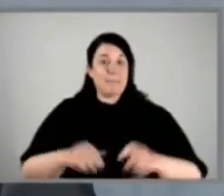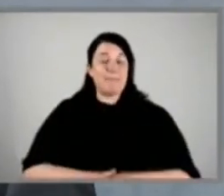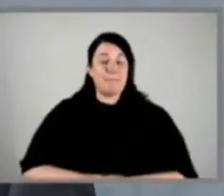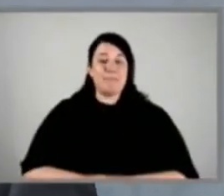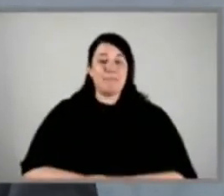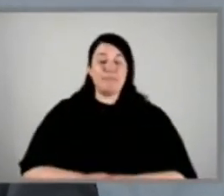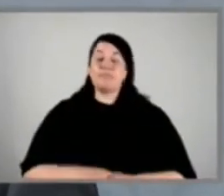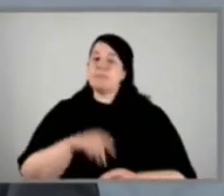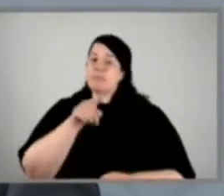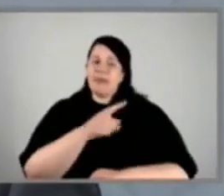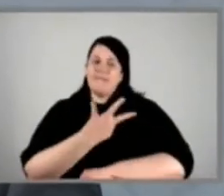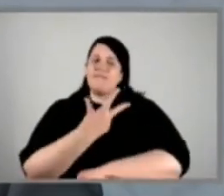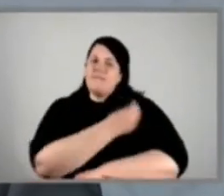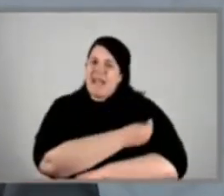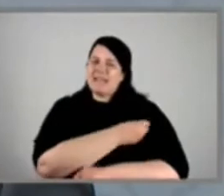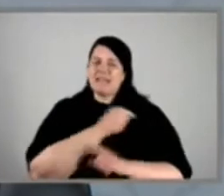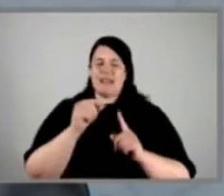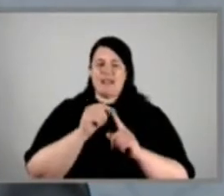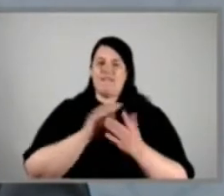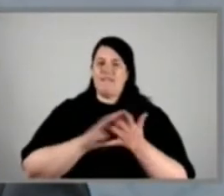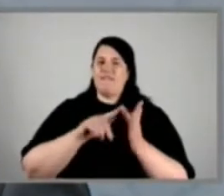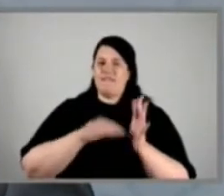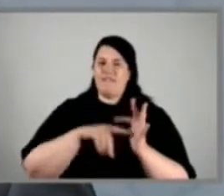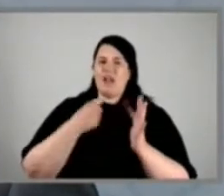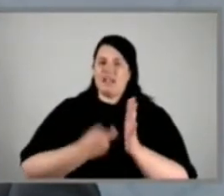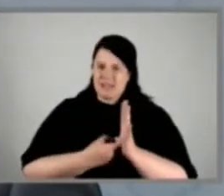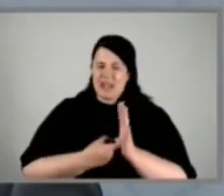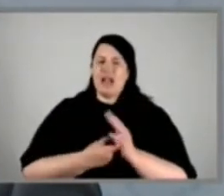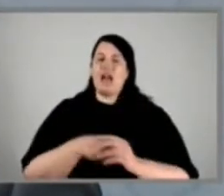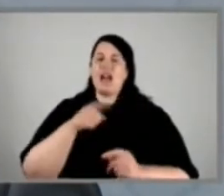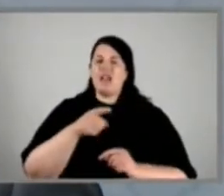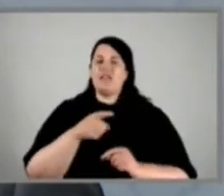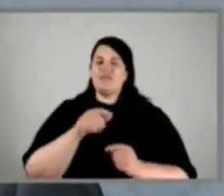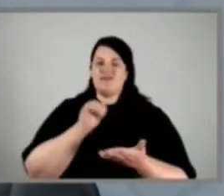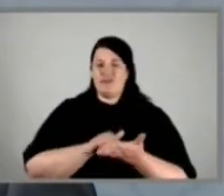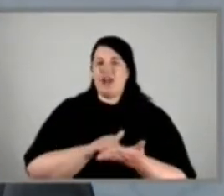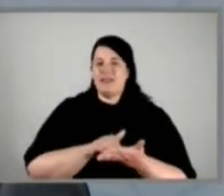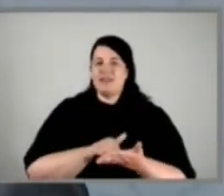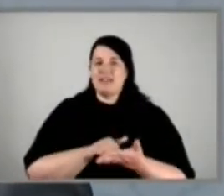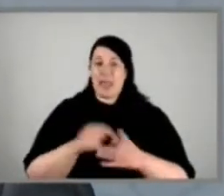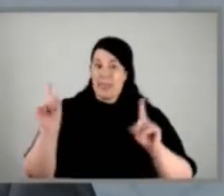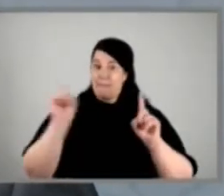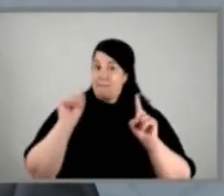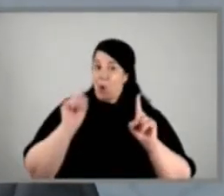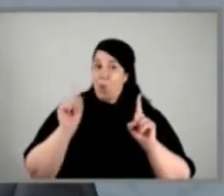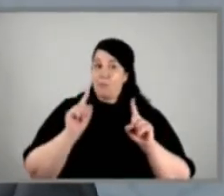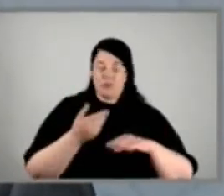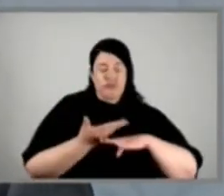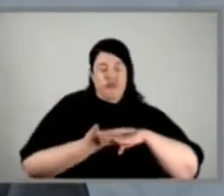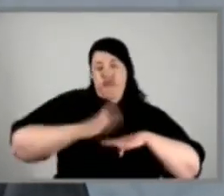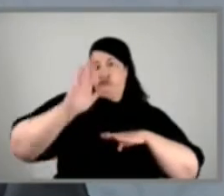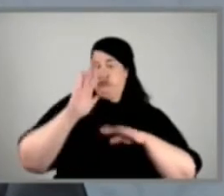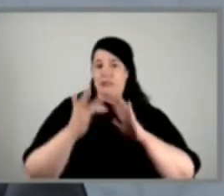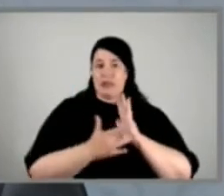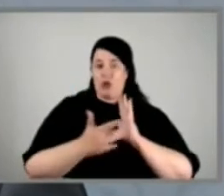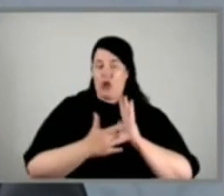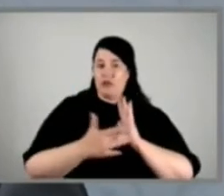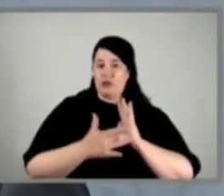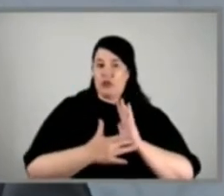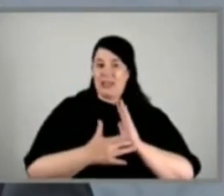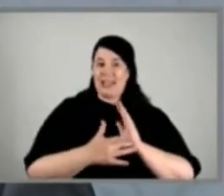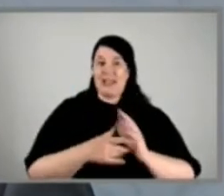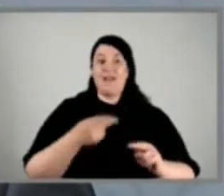a type of vaccine known as messenger RNA vaccine. At the moment, it's brand new technology. At the moment, for stability, it needs to